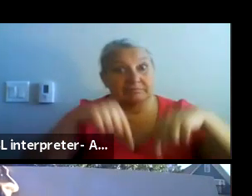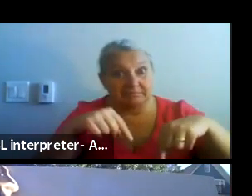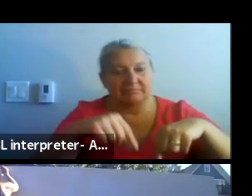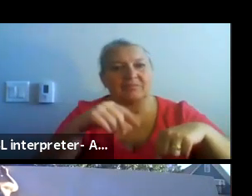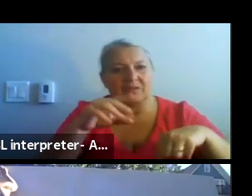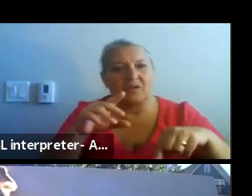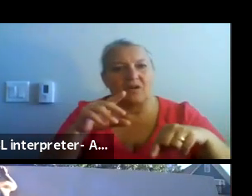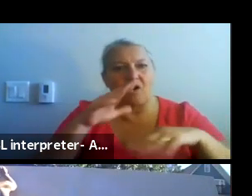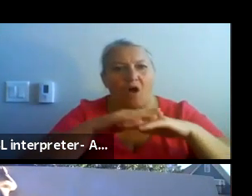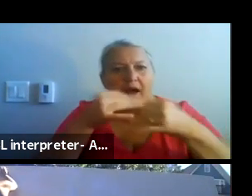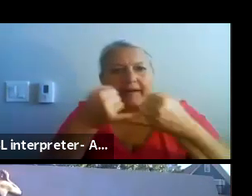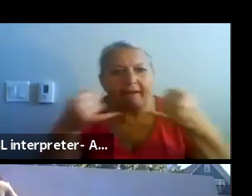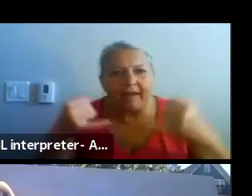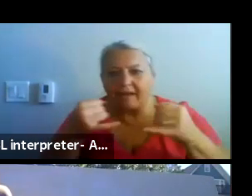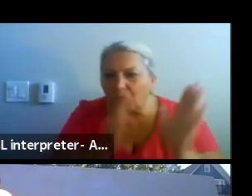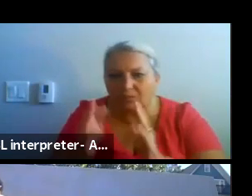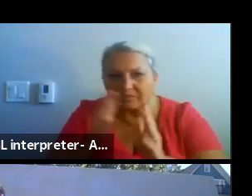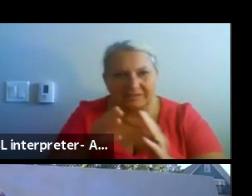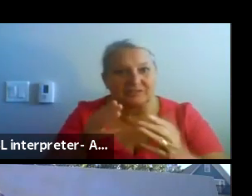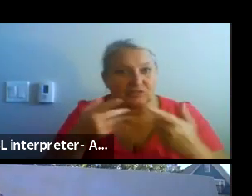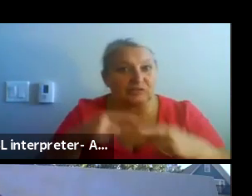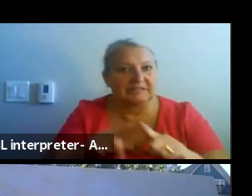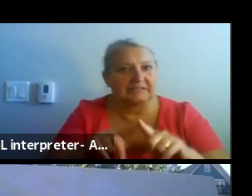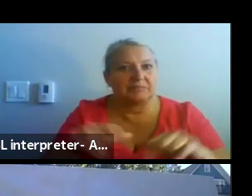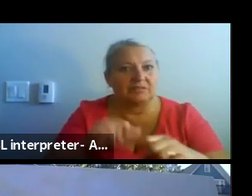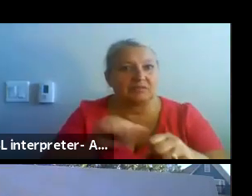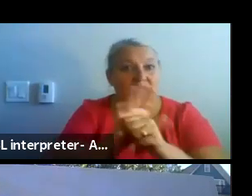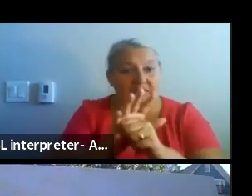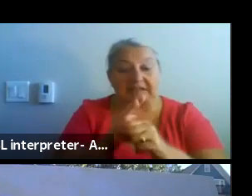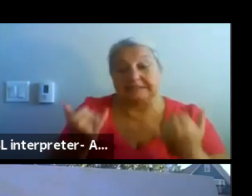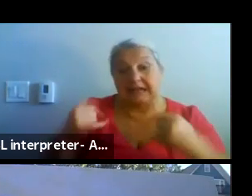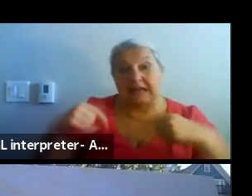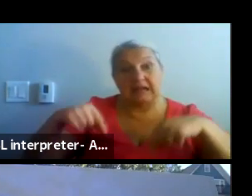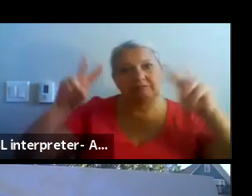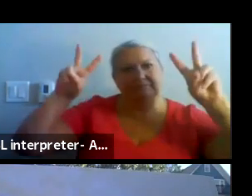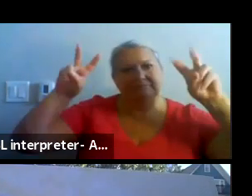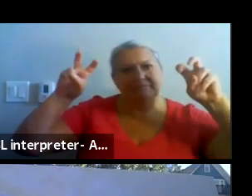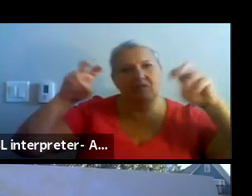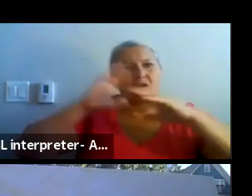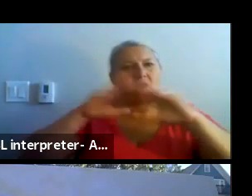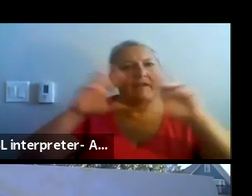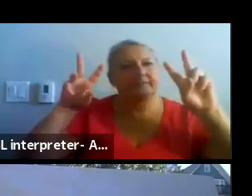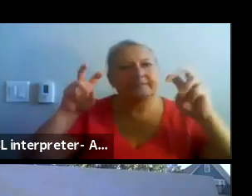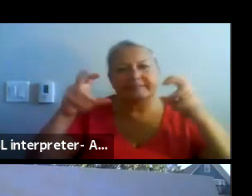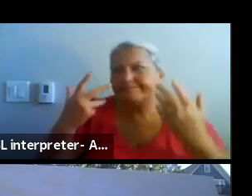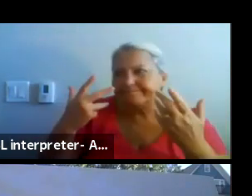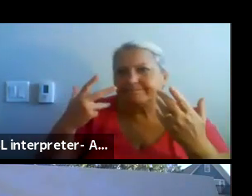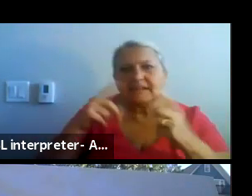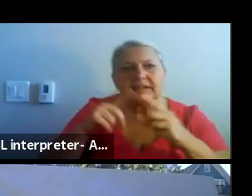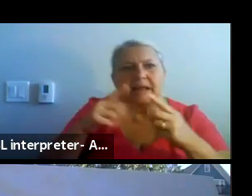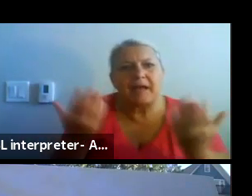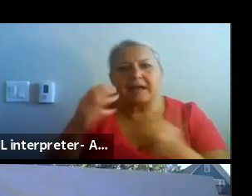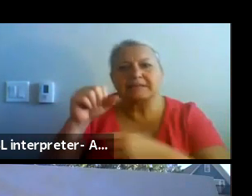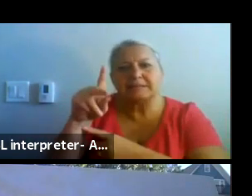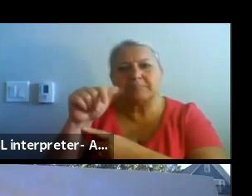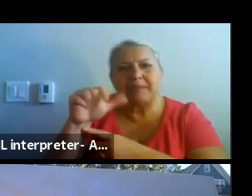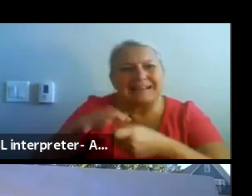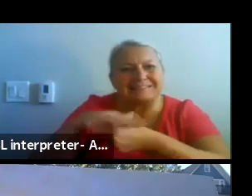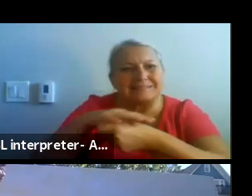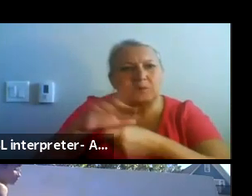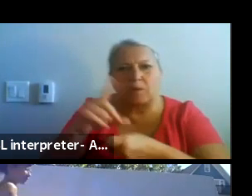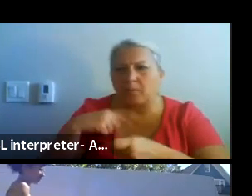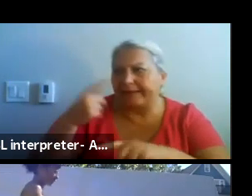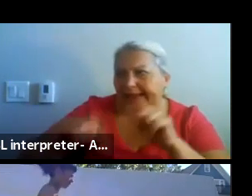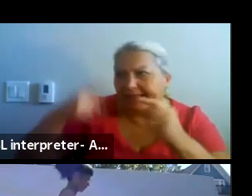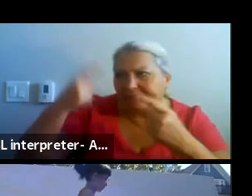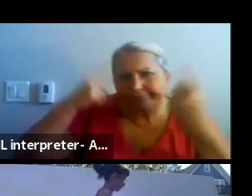crisis. Today's session is on irreconcilable spaces. Before we jump in, we want to flag that